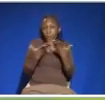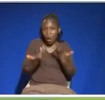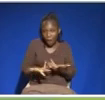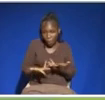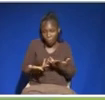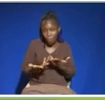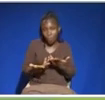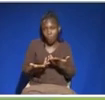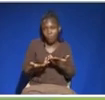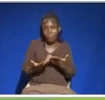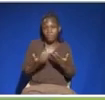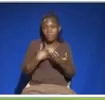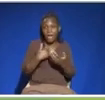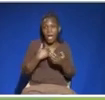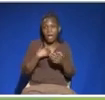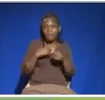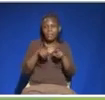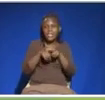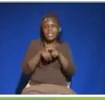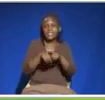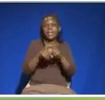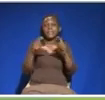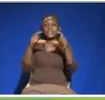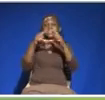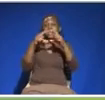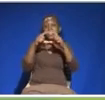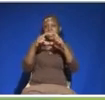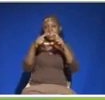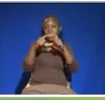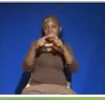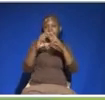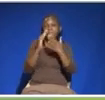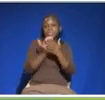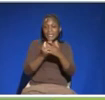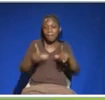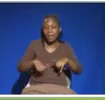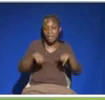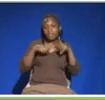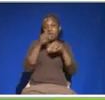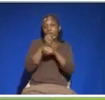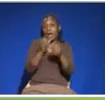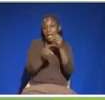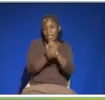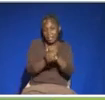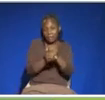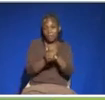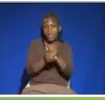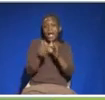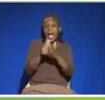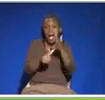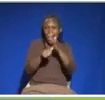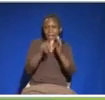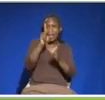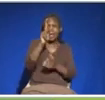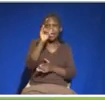they are unicellular living organisms. So some of the living organisms that belongs to Kingdom